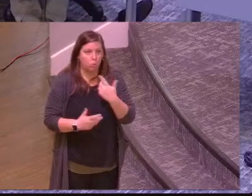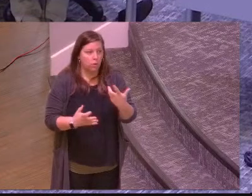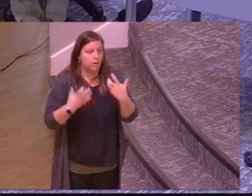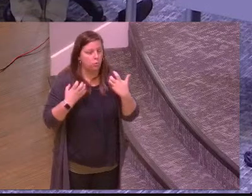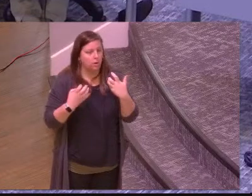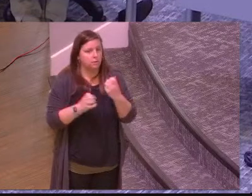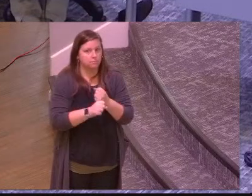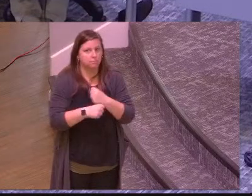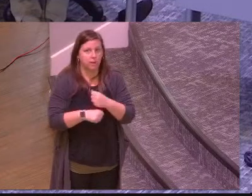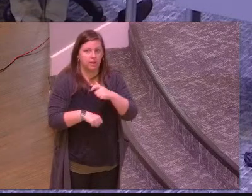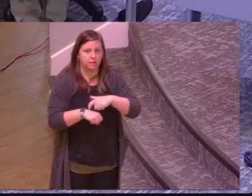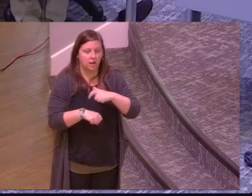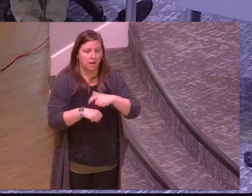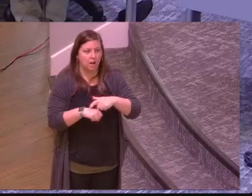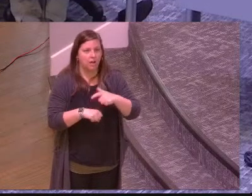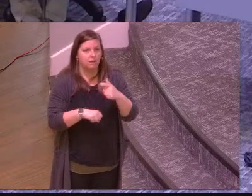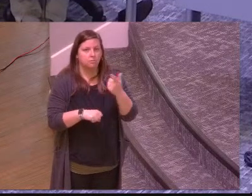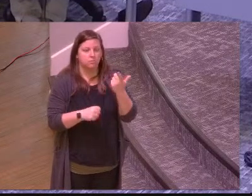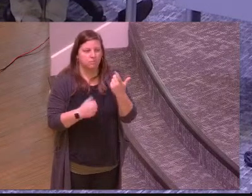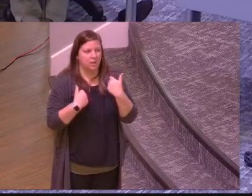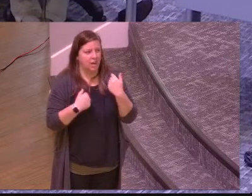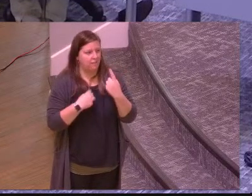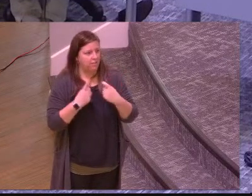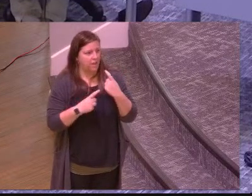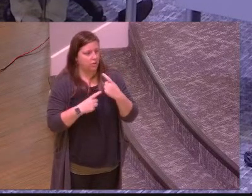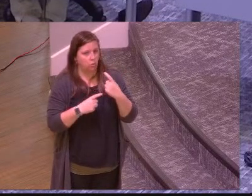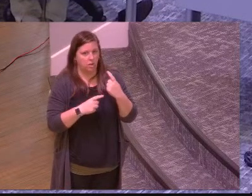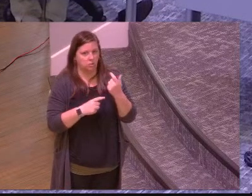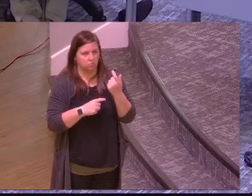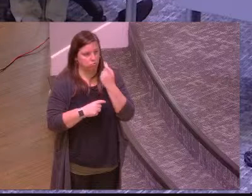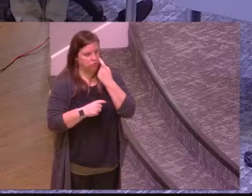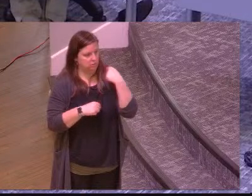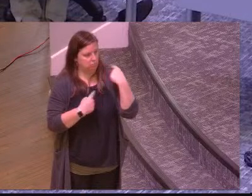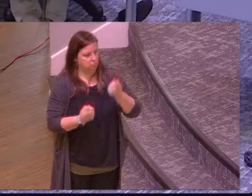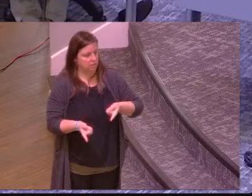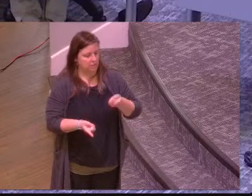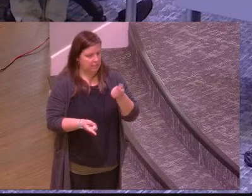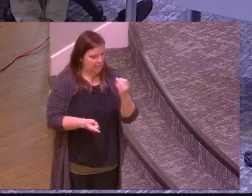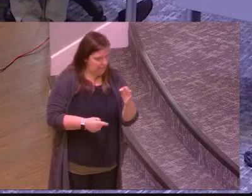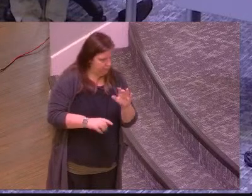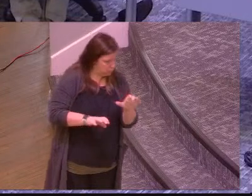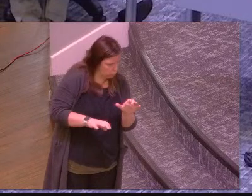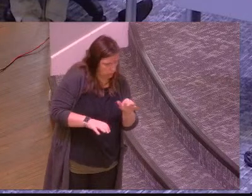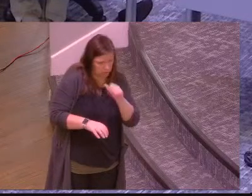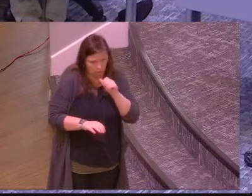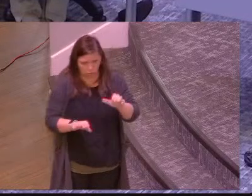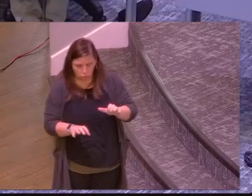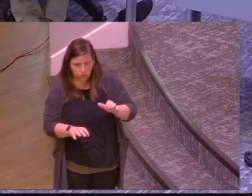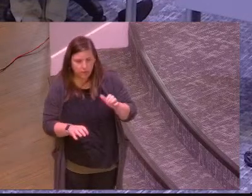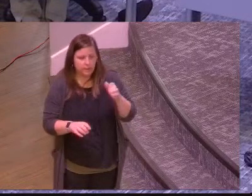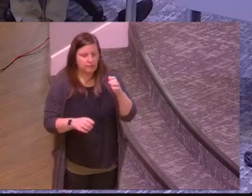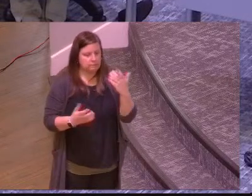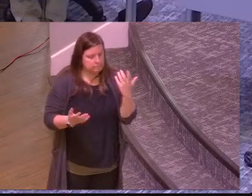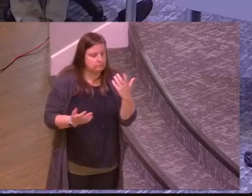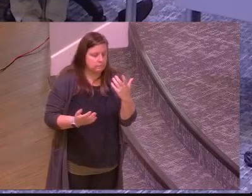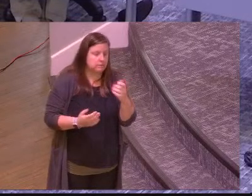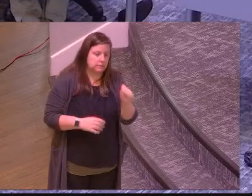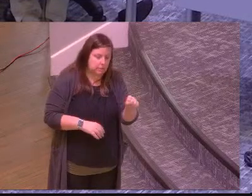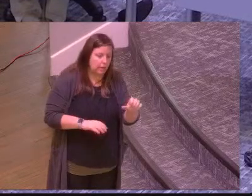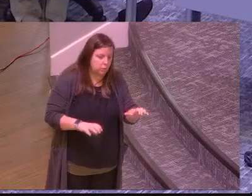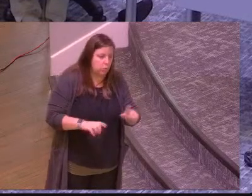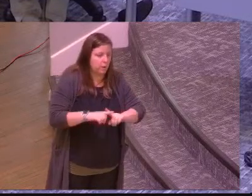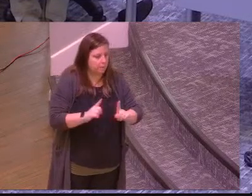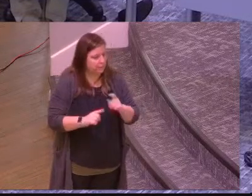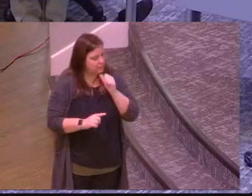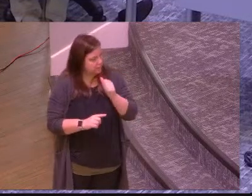past several years there were questions around if we were doing it, and then we were doing it, but we didn't know that we were doing it because it was sort of just an action item